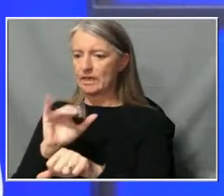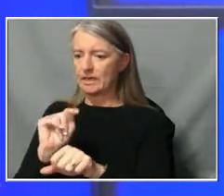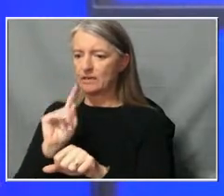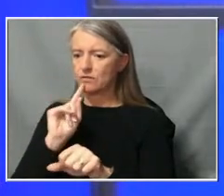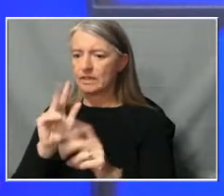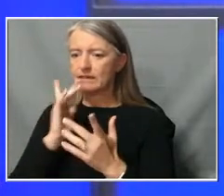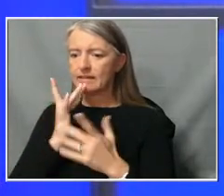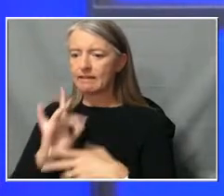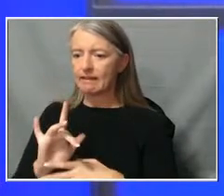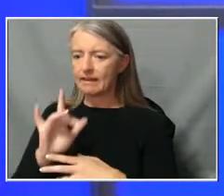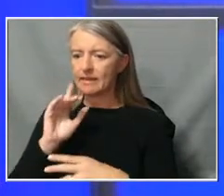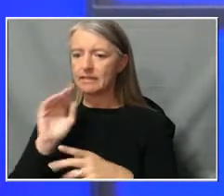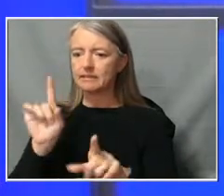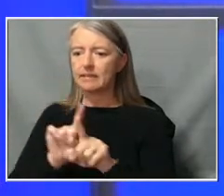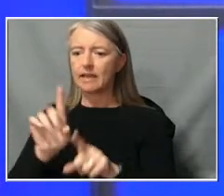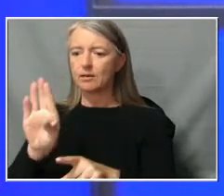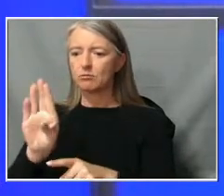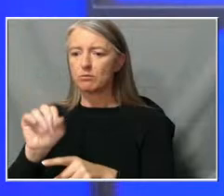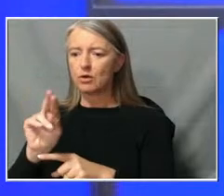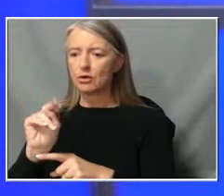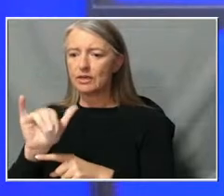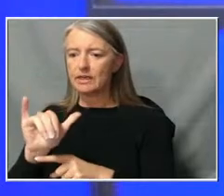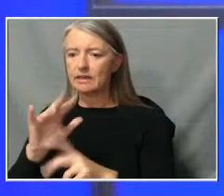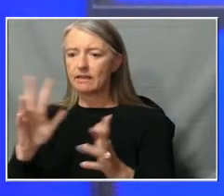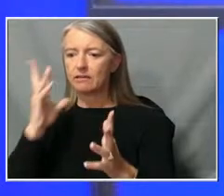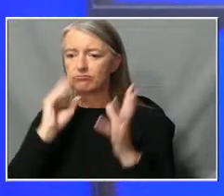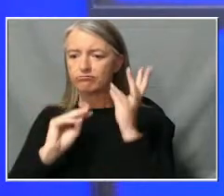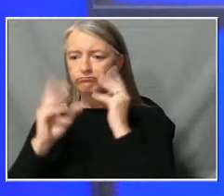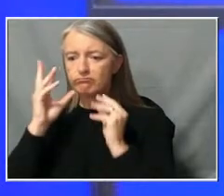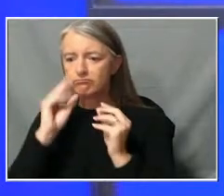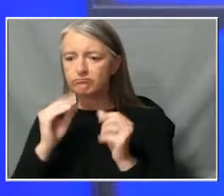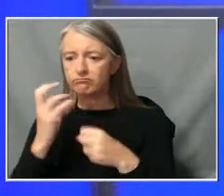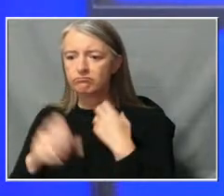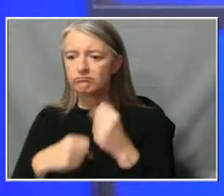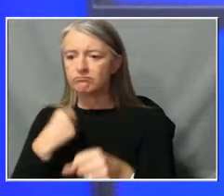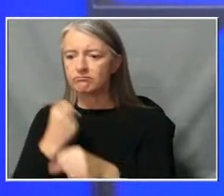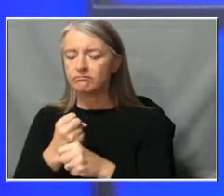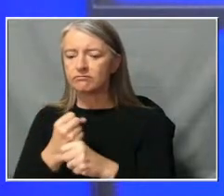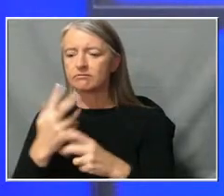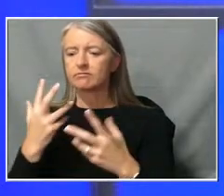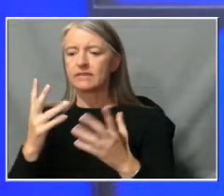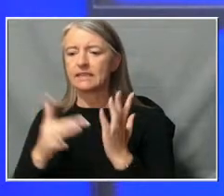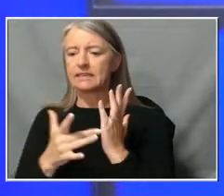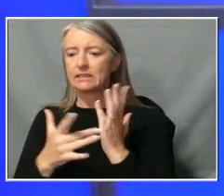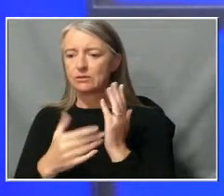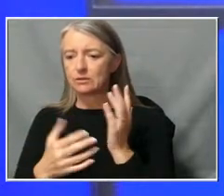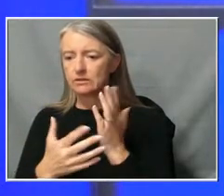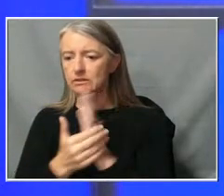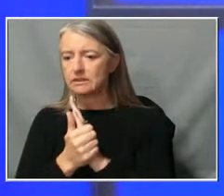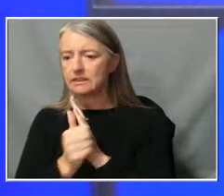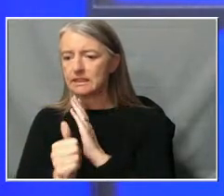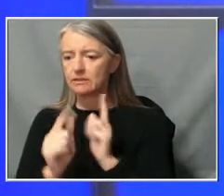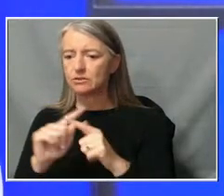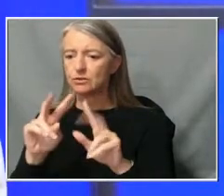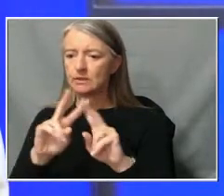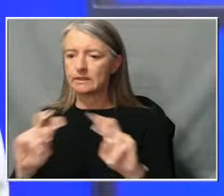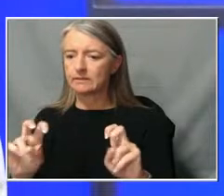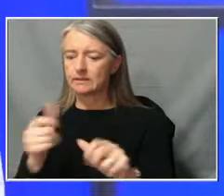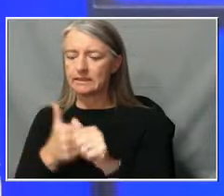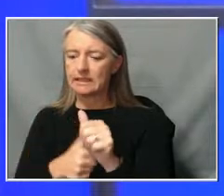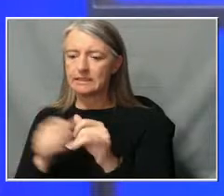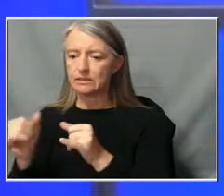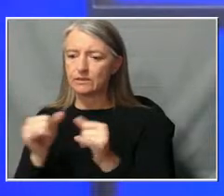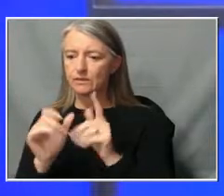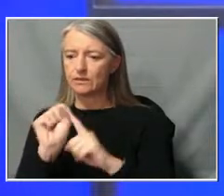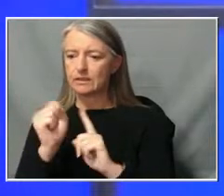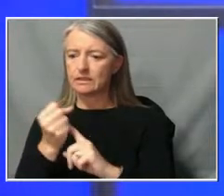to have people like Bernie that have lots of years of experience and technical skill in being able to assess each individual case and helping